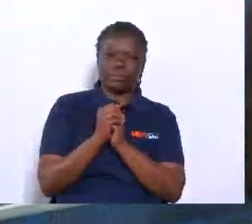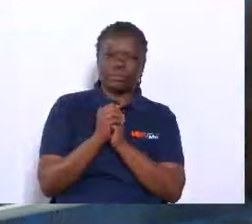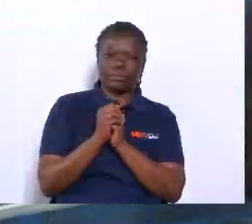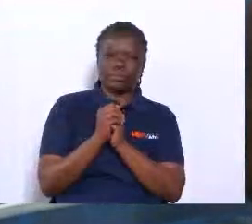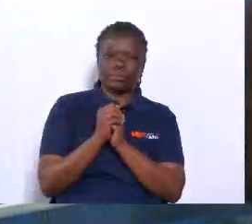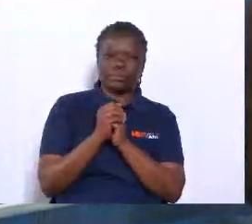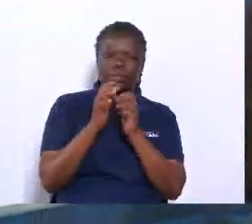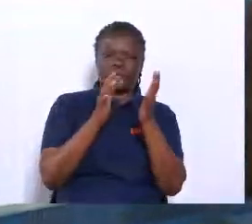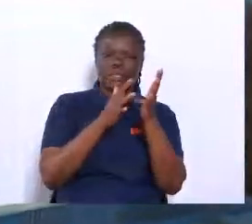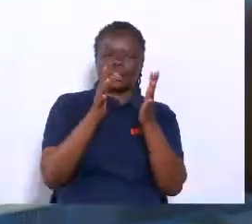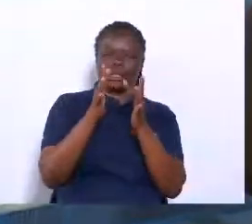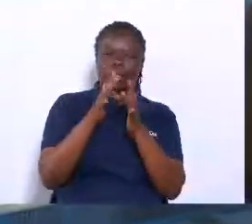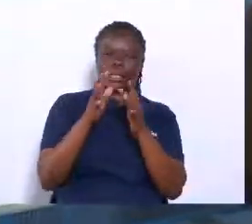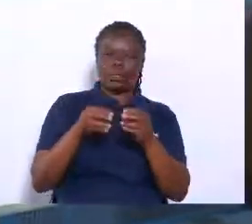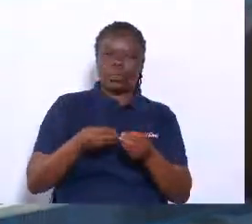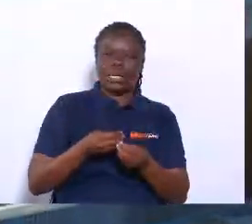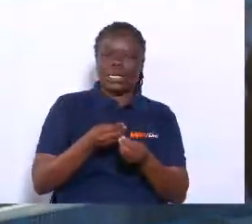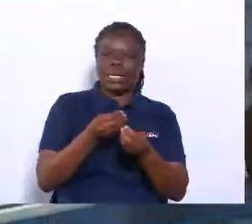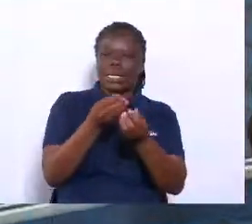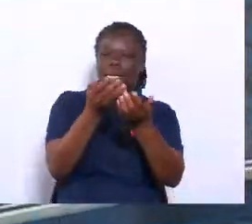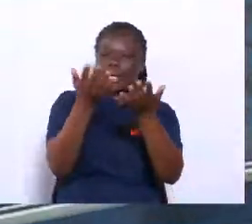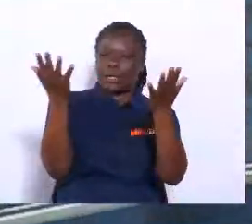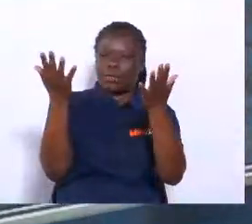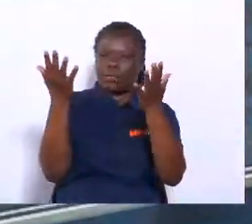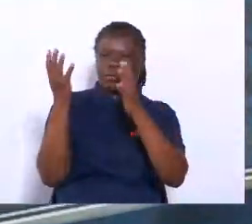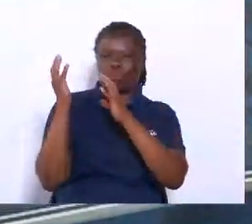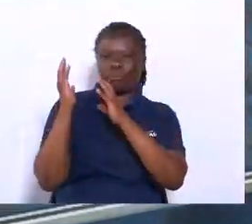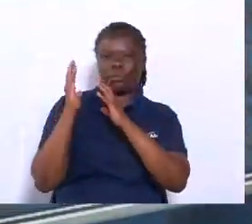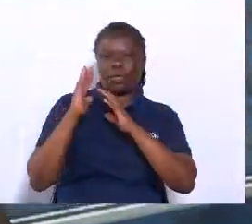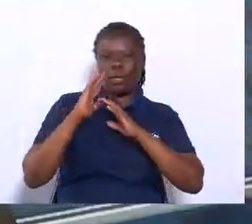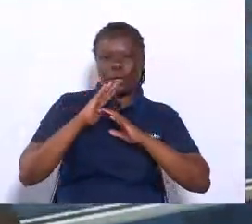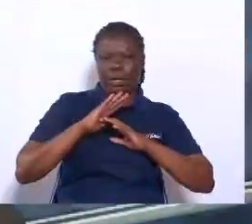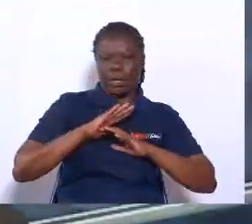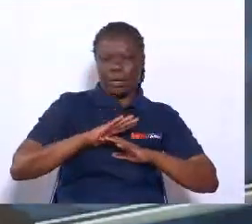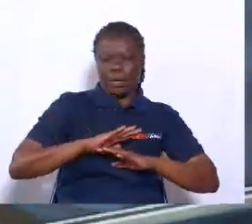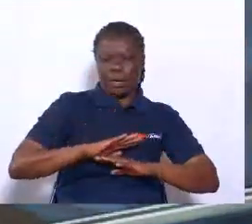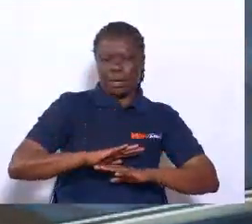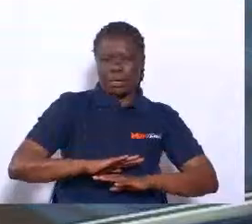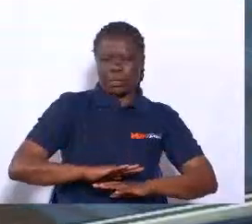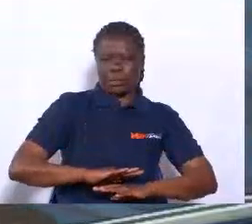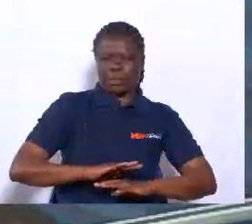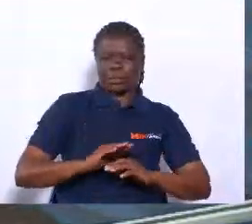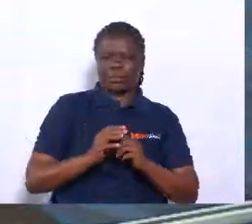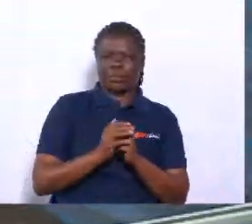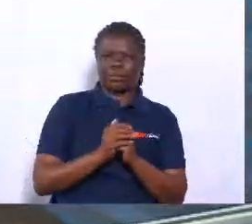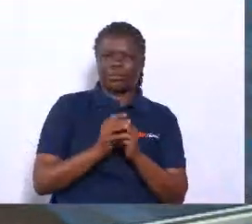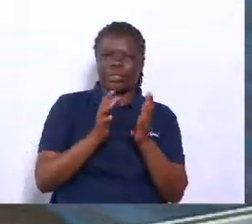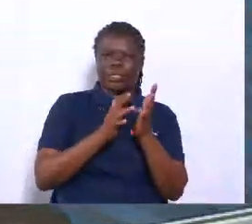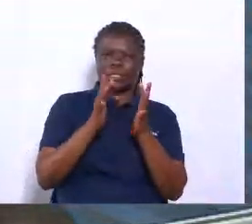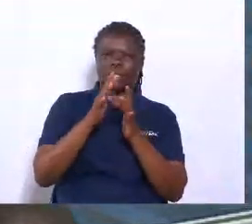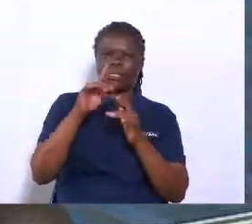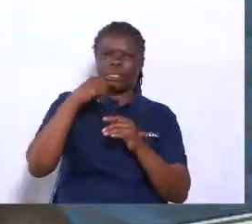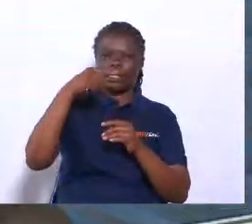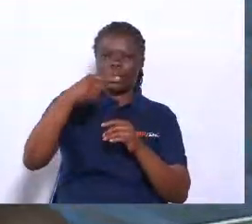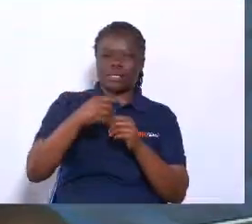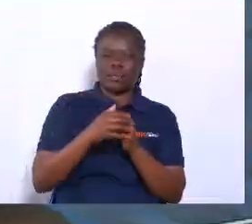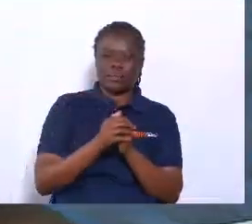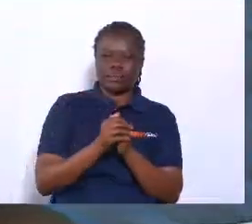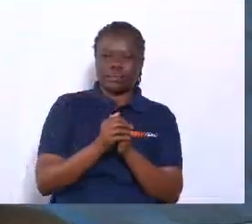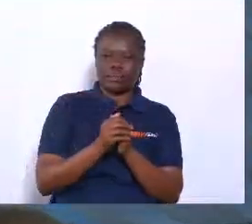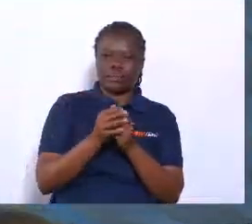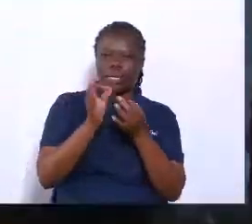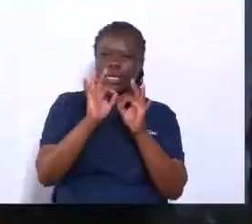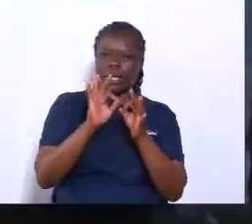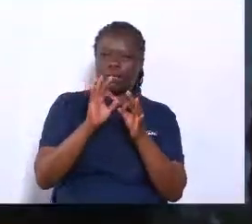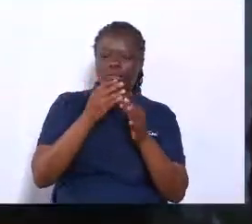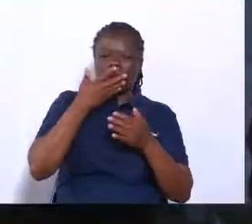mizito. Jesus says, I'll give you rest. Yesu angependa kukupatia pumziko. Jesus says, Yesu anasema, if we